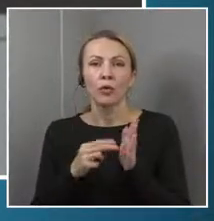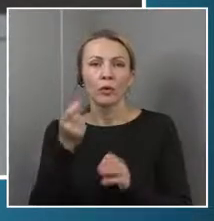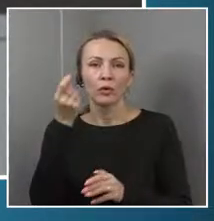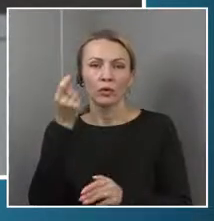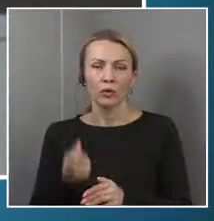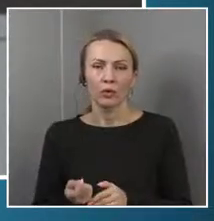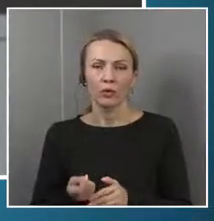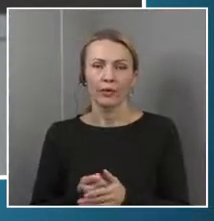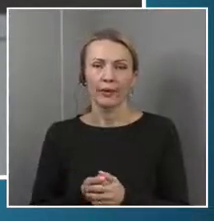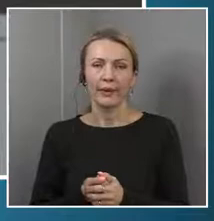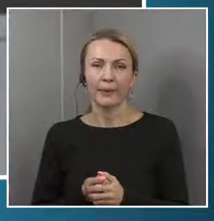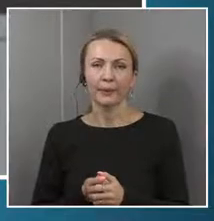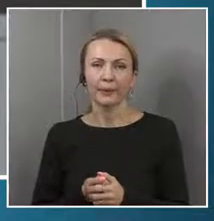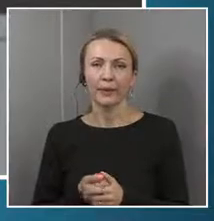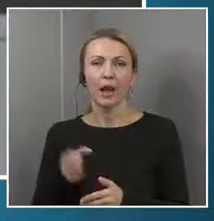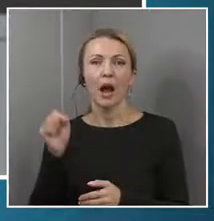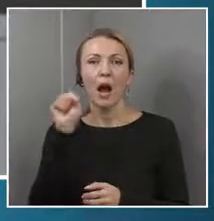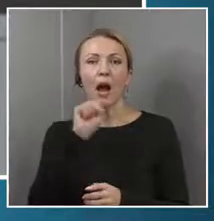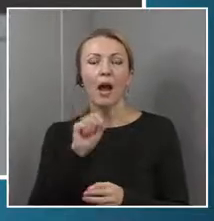Christie's, McDouglas.